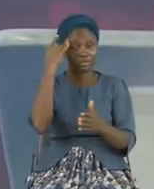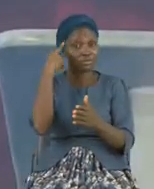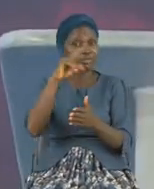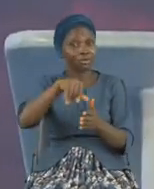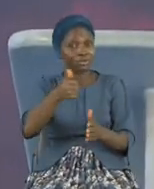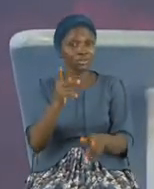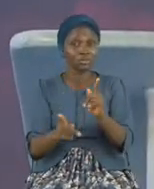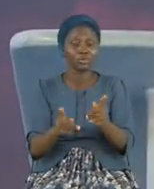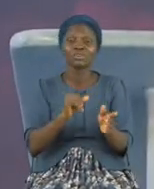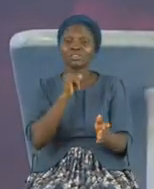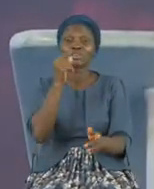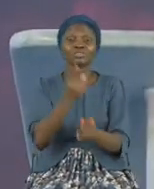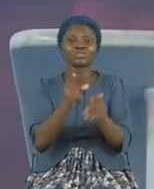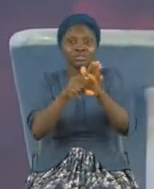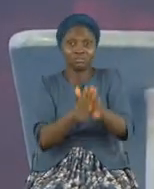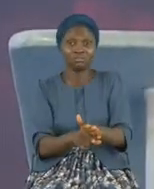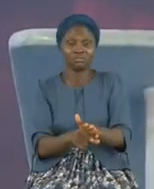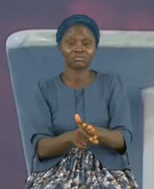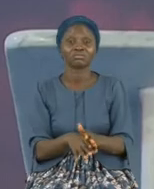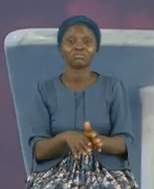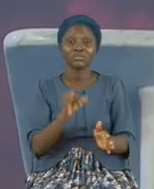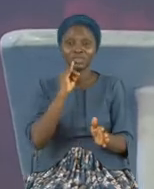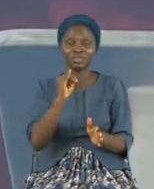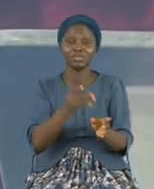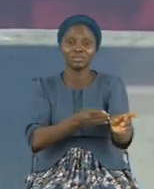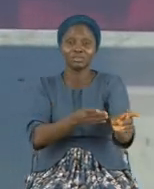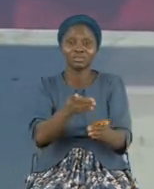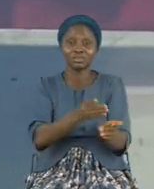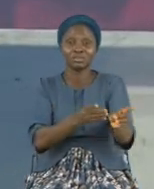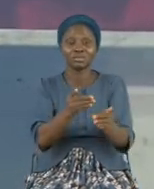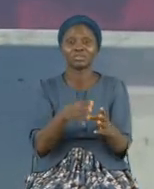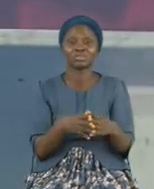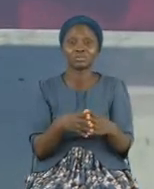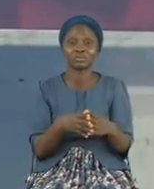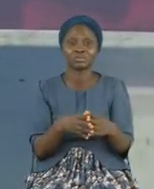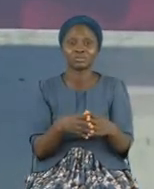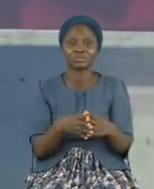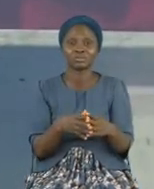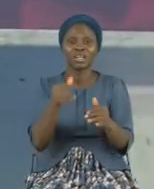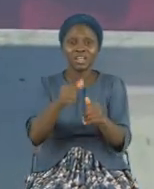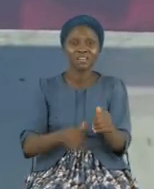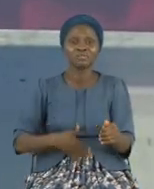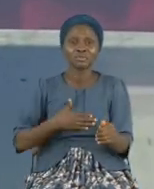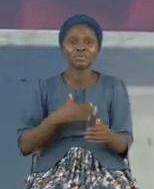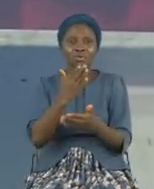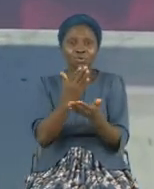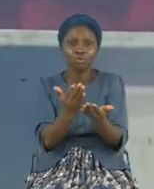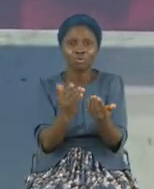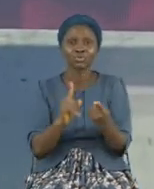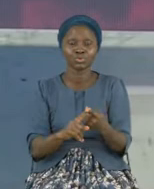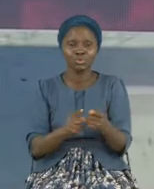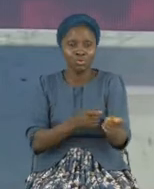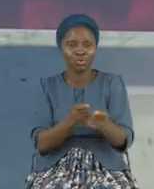depression, domination. You know, everybody wants to control the man up there,